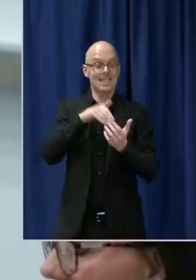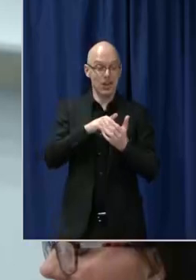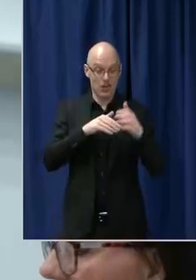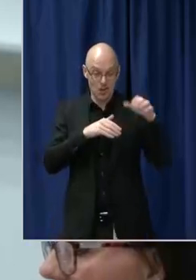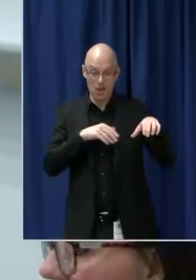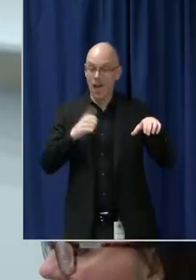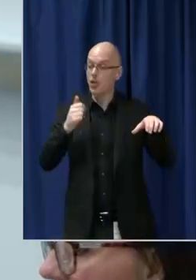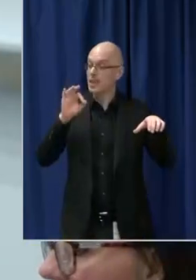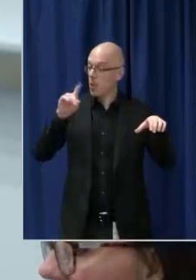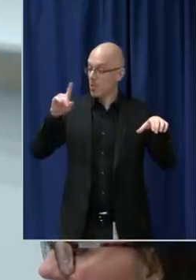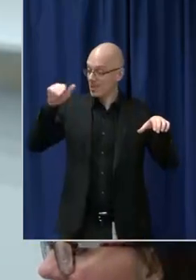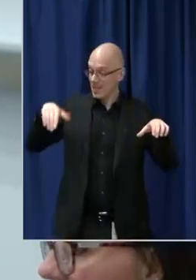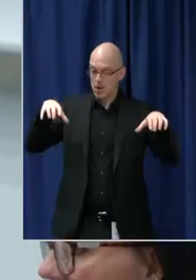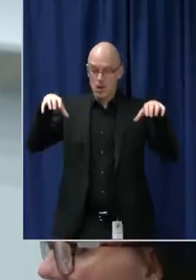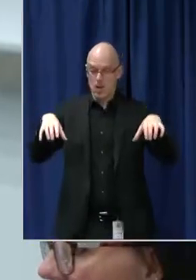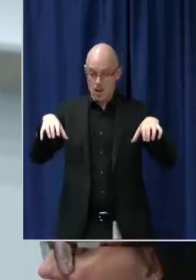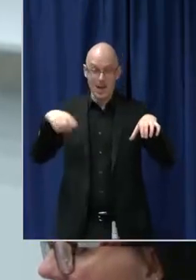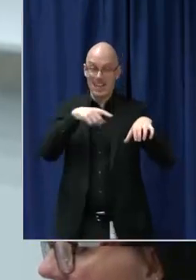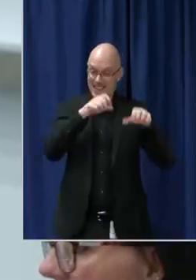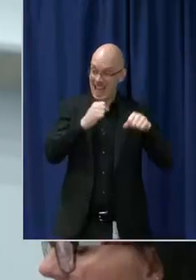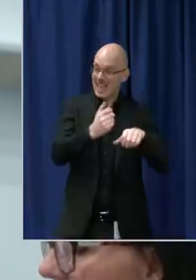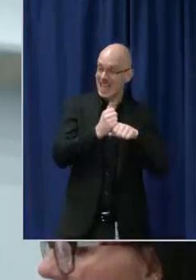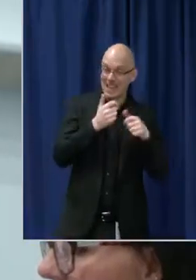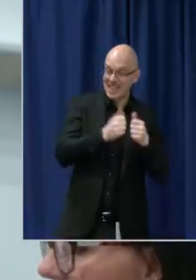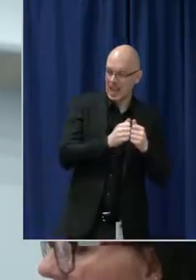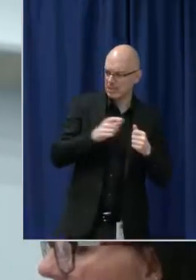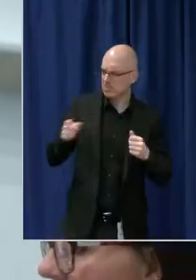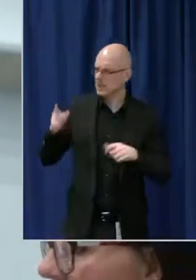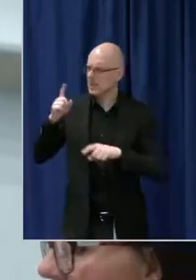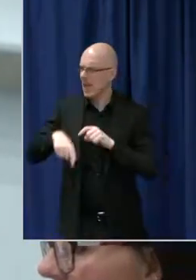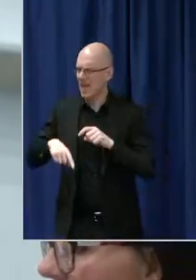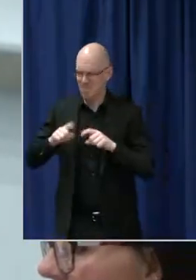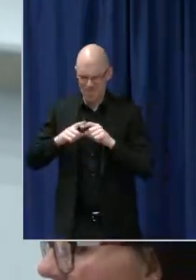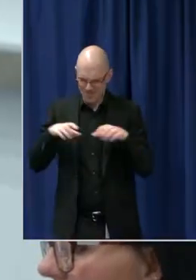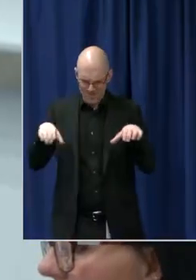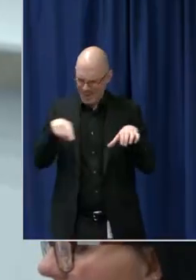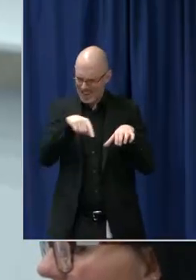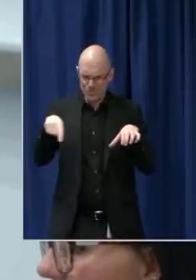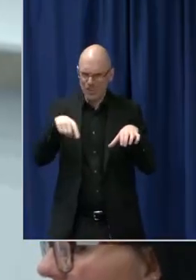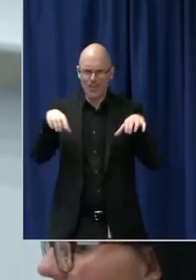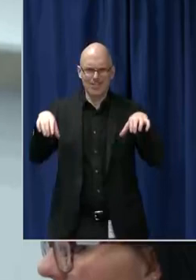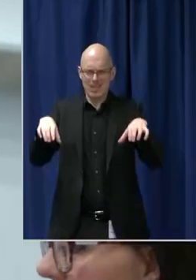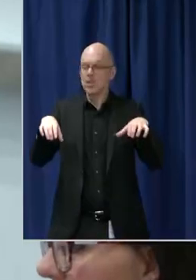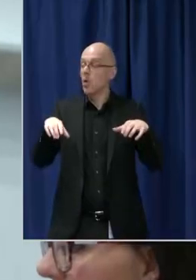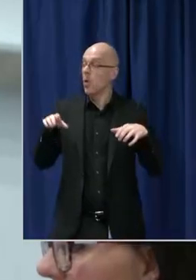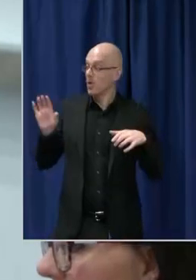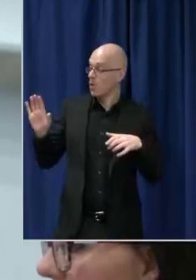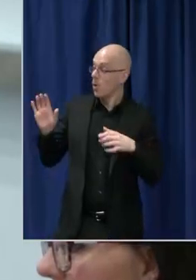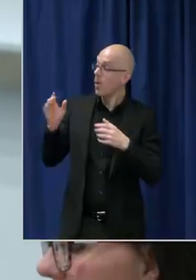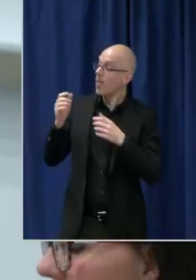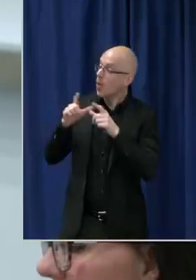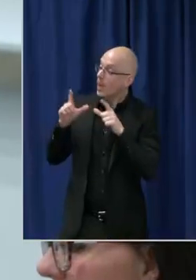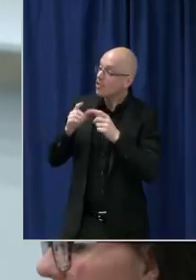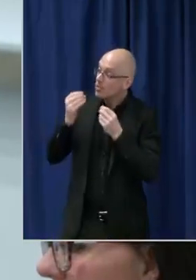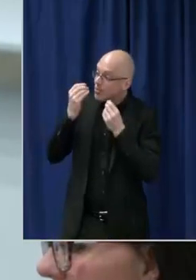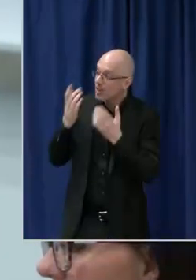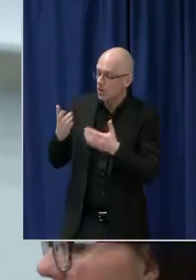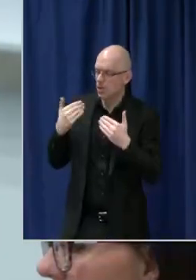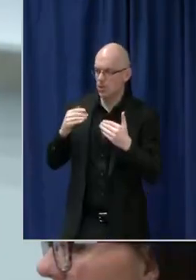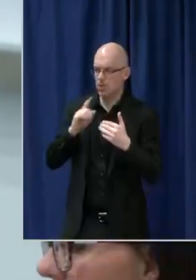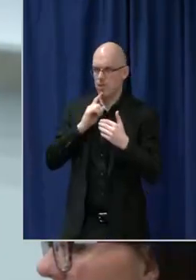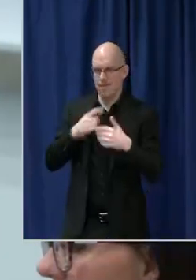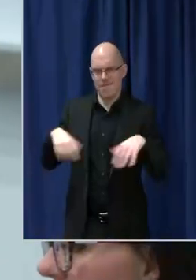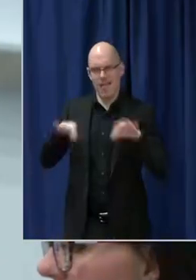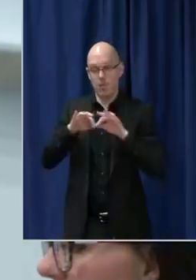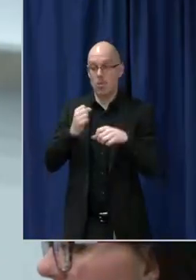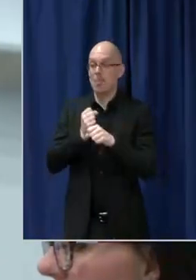might be able to receive text and one might not. So this location information can be incredibly valuable to making sure you're reaching that